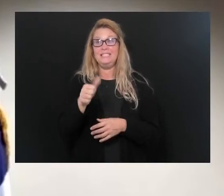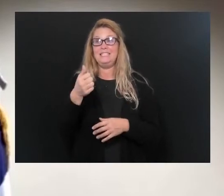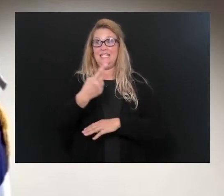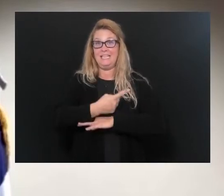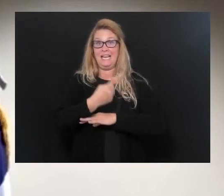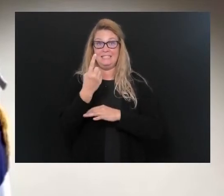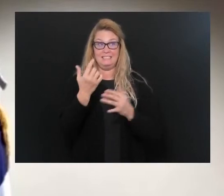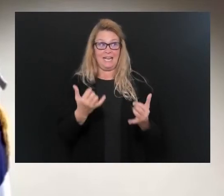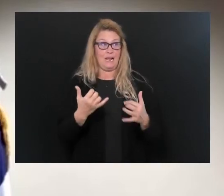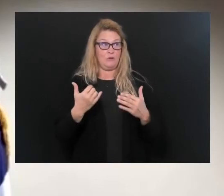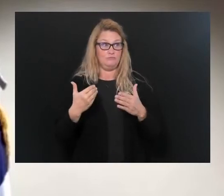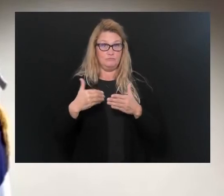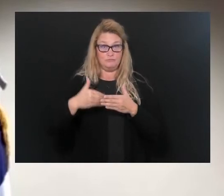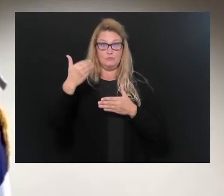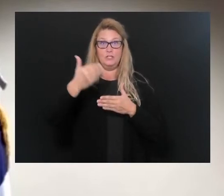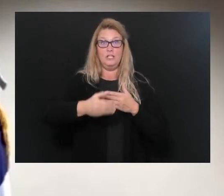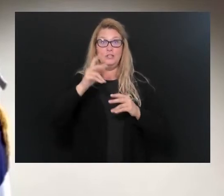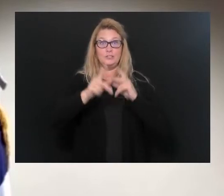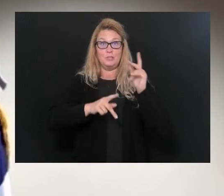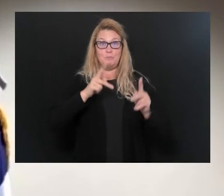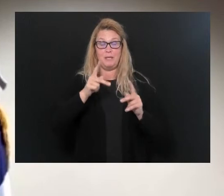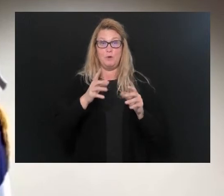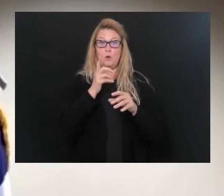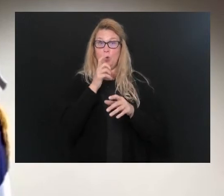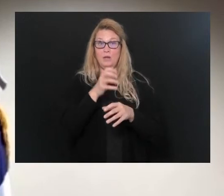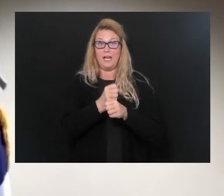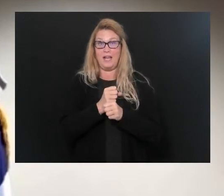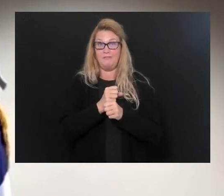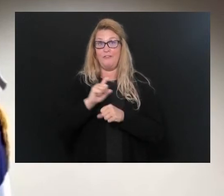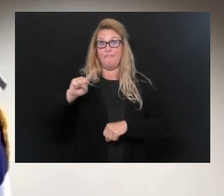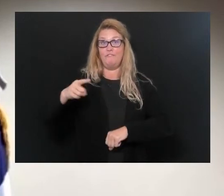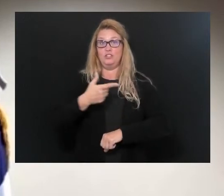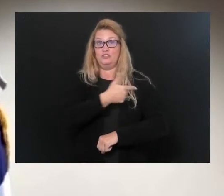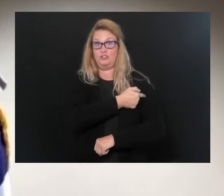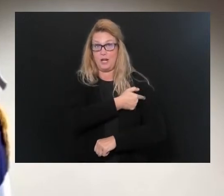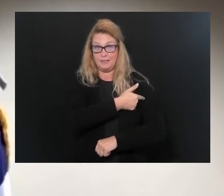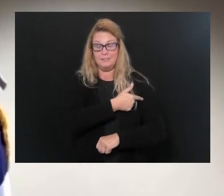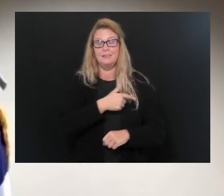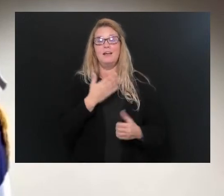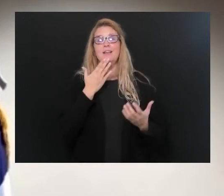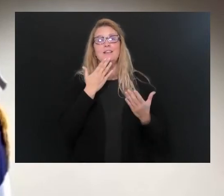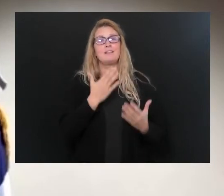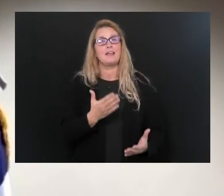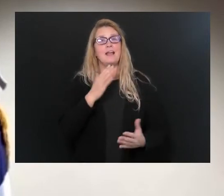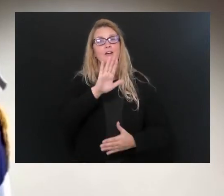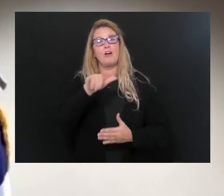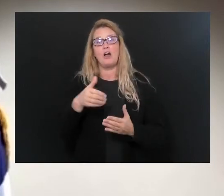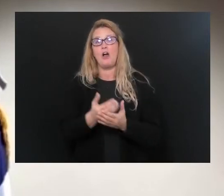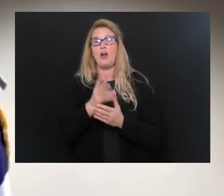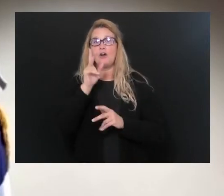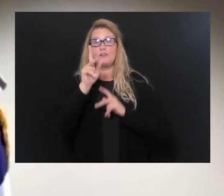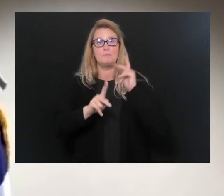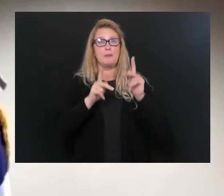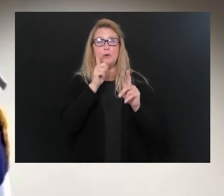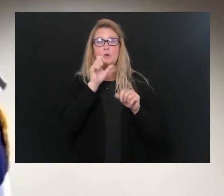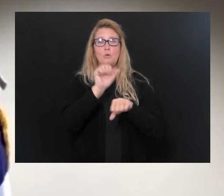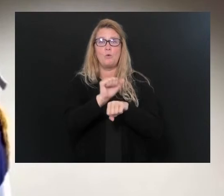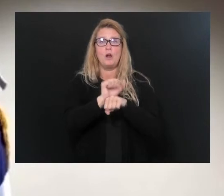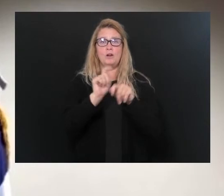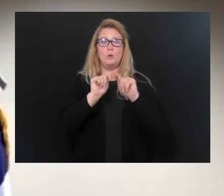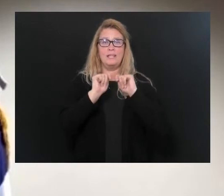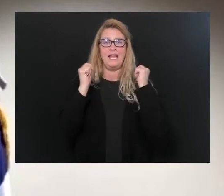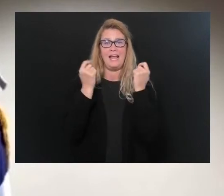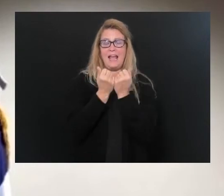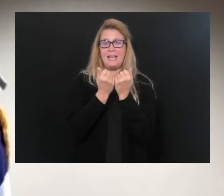in to those folks receiving the first shot. Thank everyone from the Joint Interagency Task Force led by